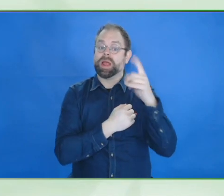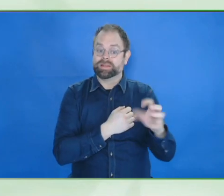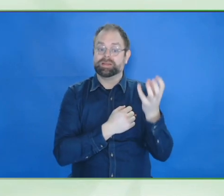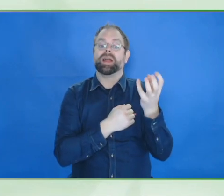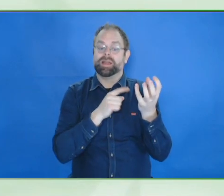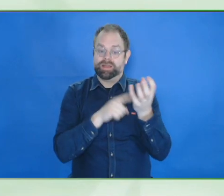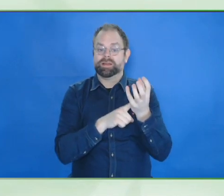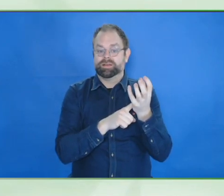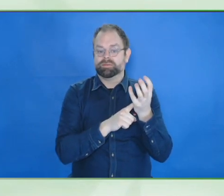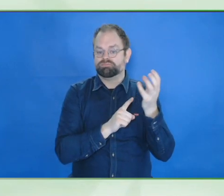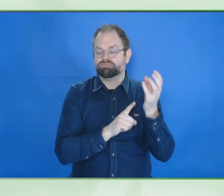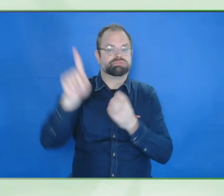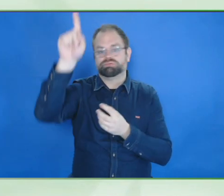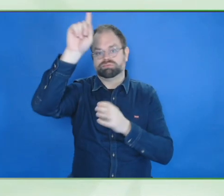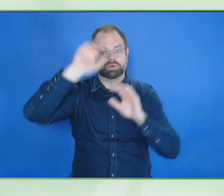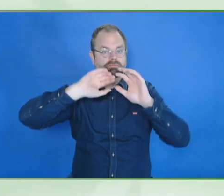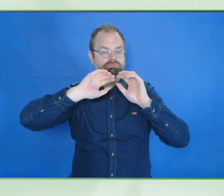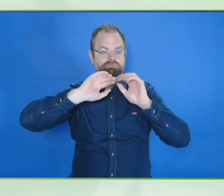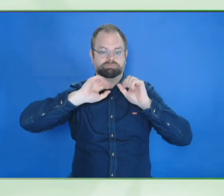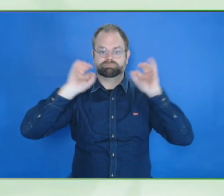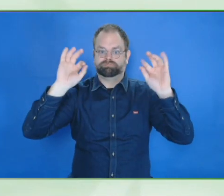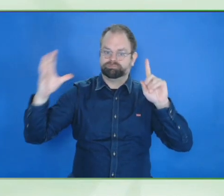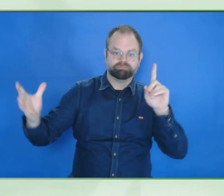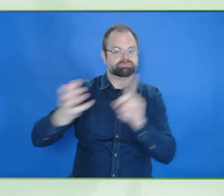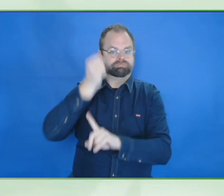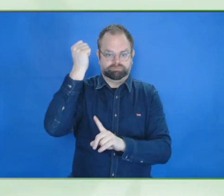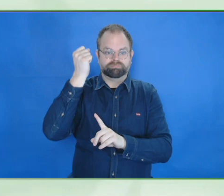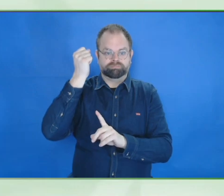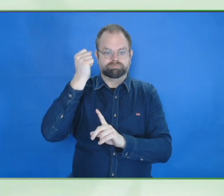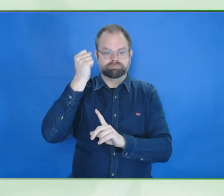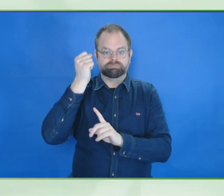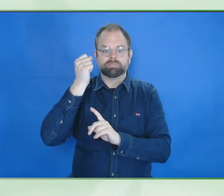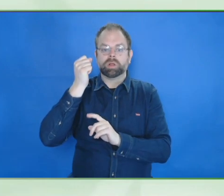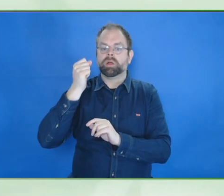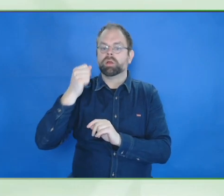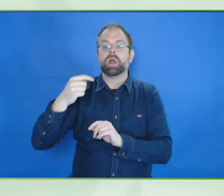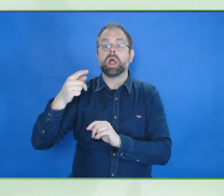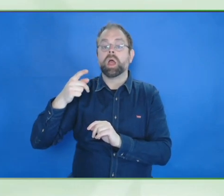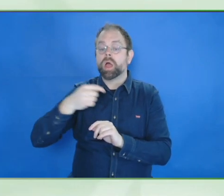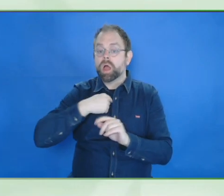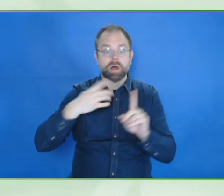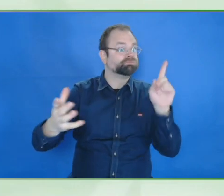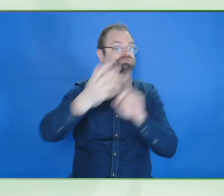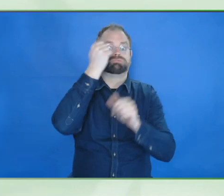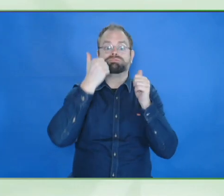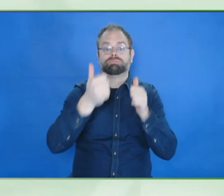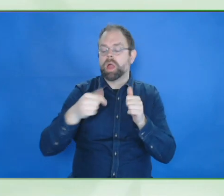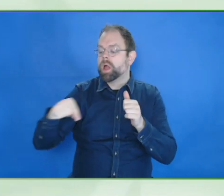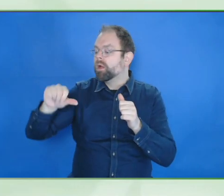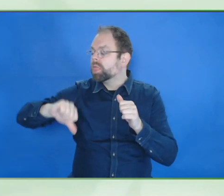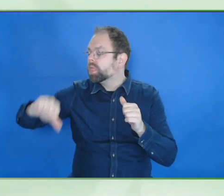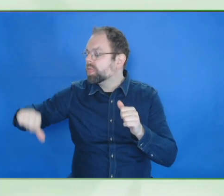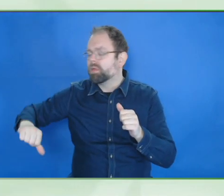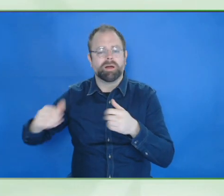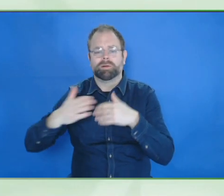than overcompensated. And that's the thing why I'm doing this. And no, the real thing why I'm doing this is